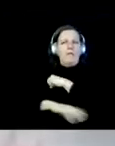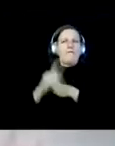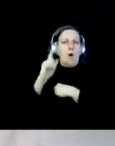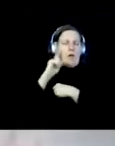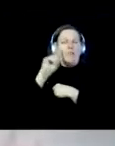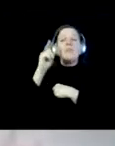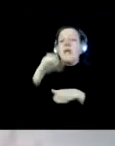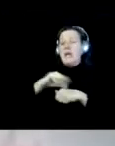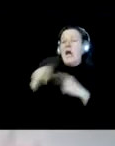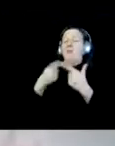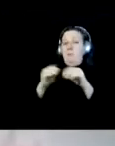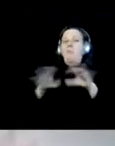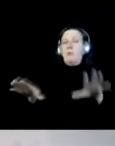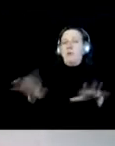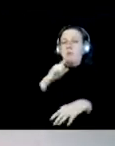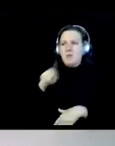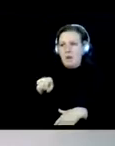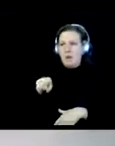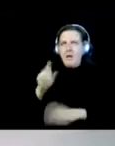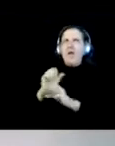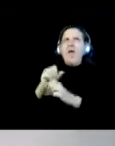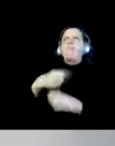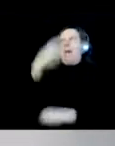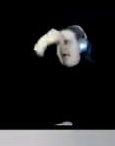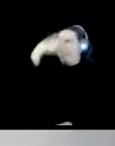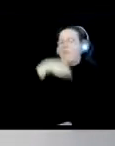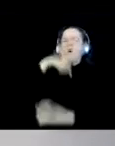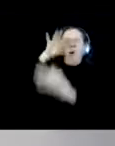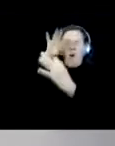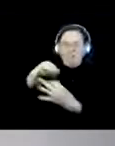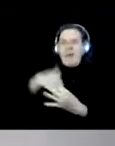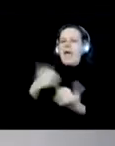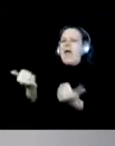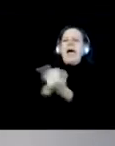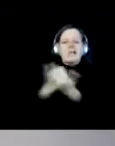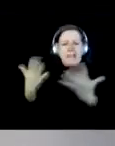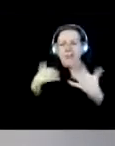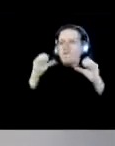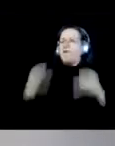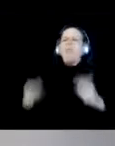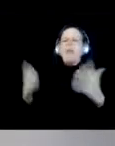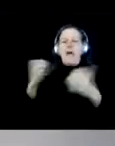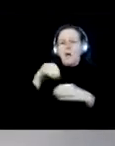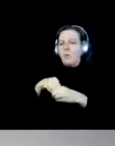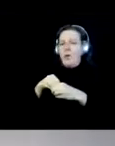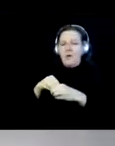this object was made for me. Like it has everything I could want in an object. It has like all